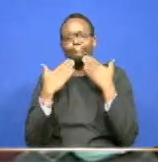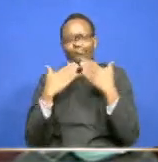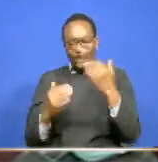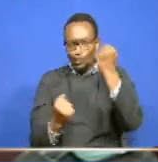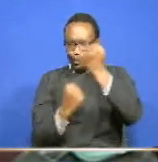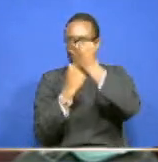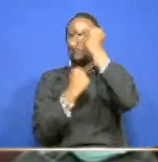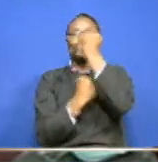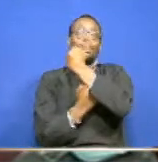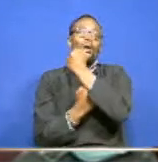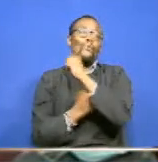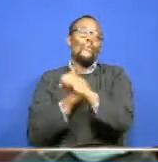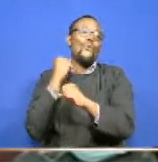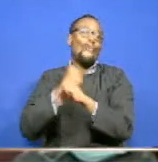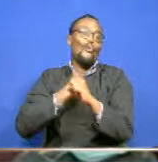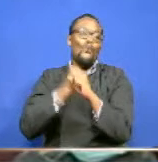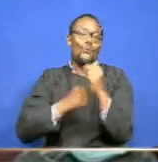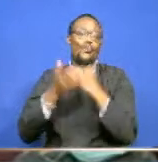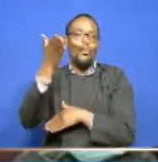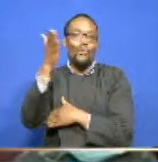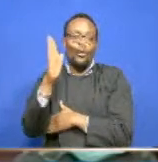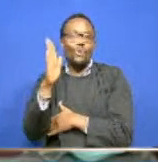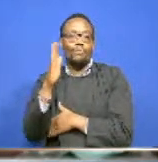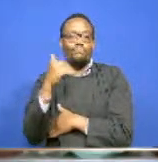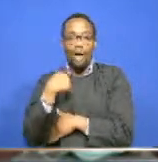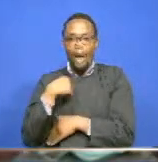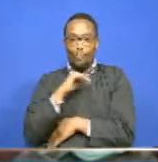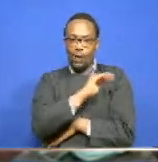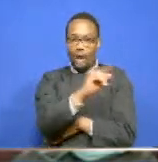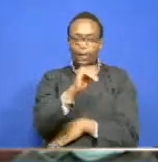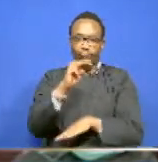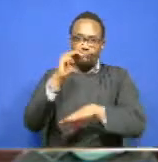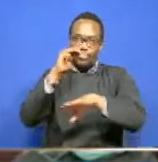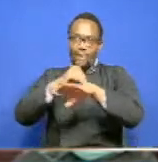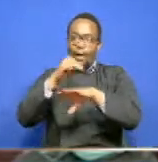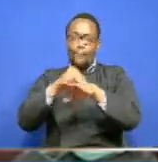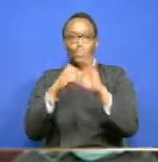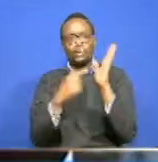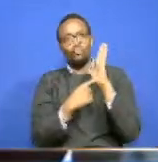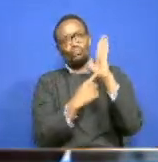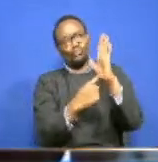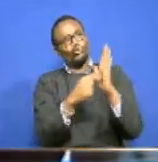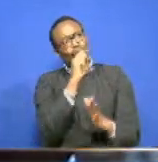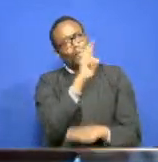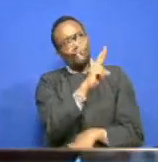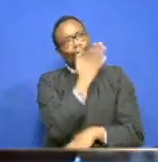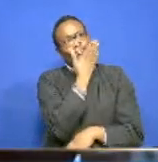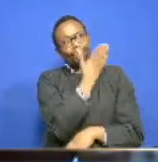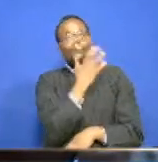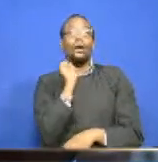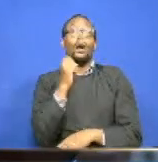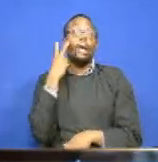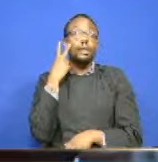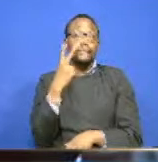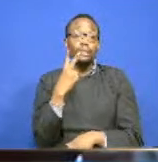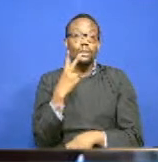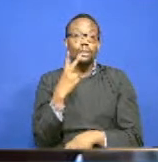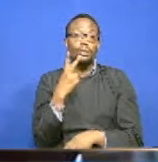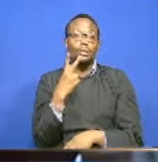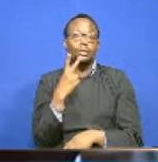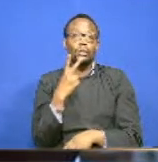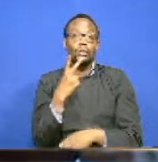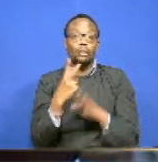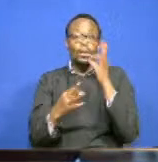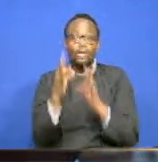always to the work of God. I request that the pay bills be projected, and for those who